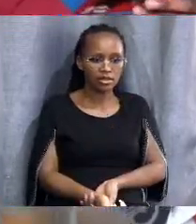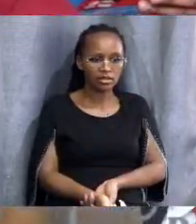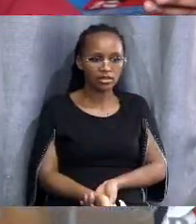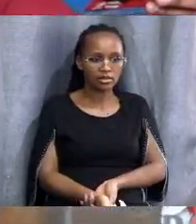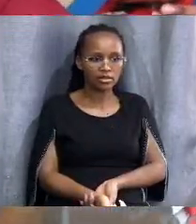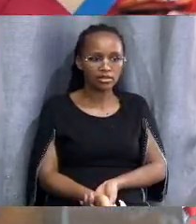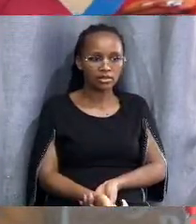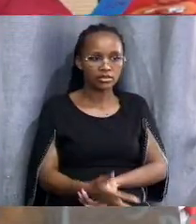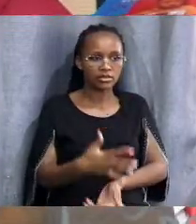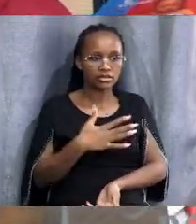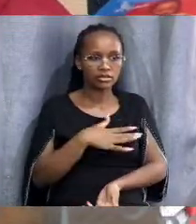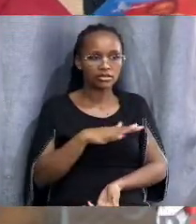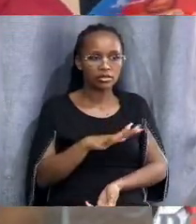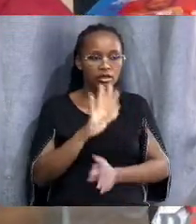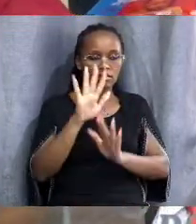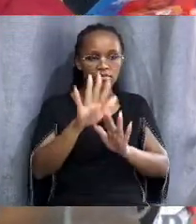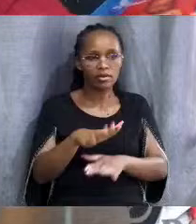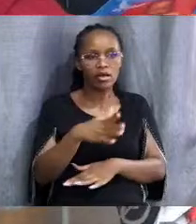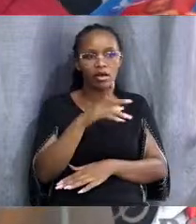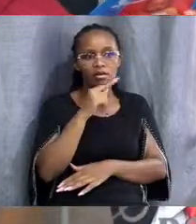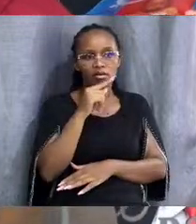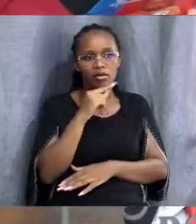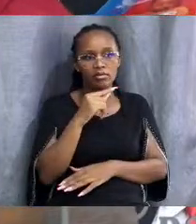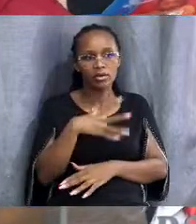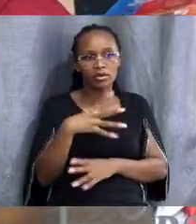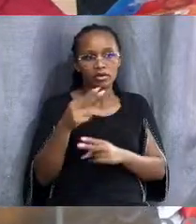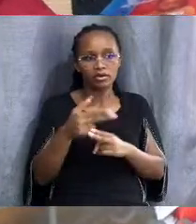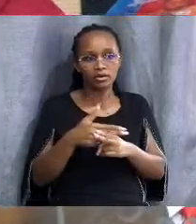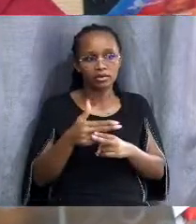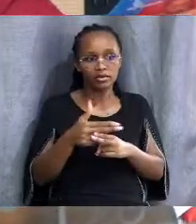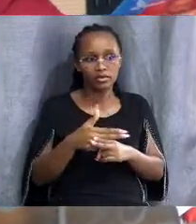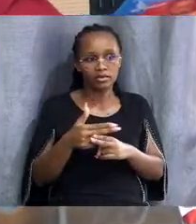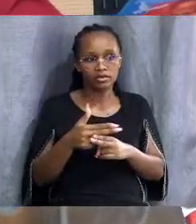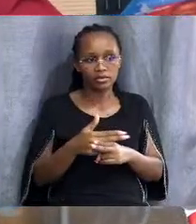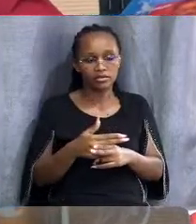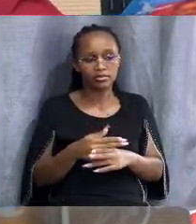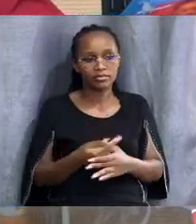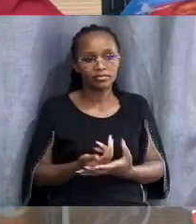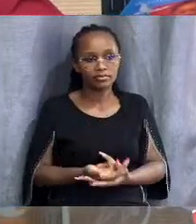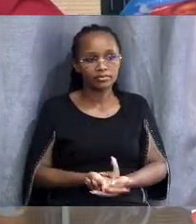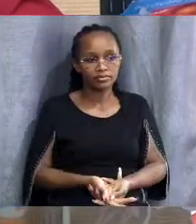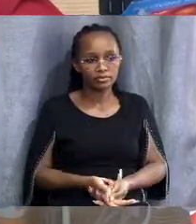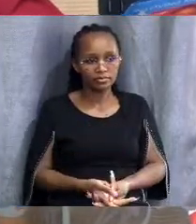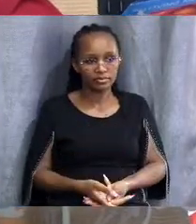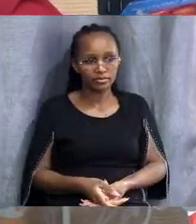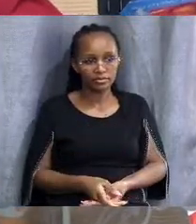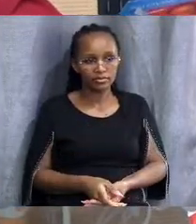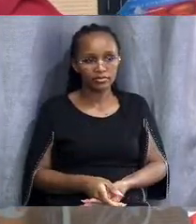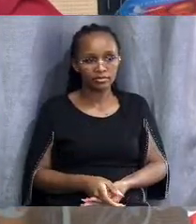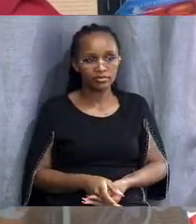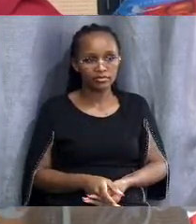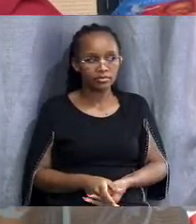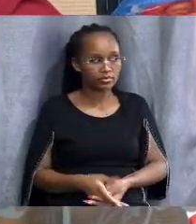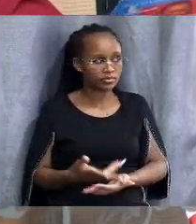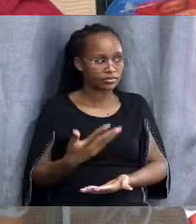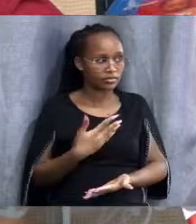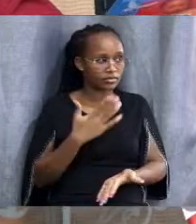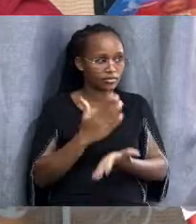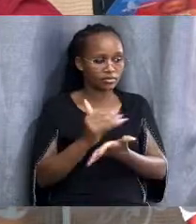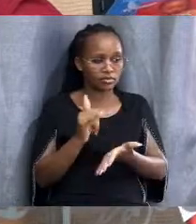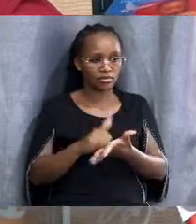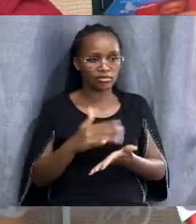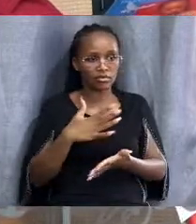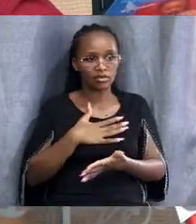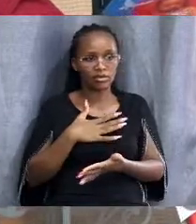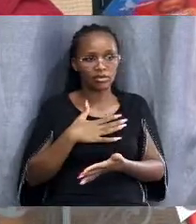My precious boy, now gone too soon, your brief life, hickening candle that like my